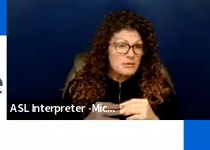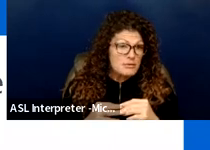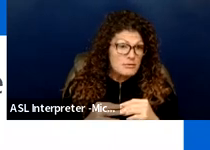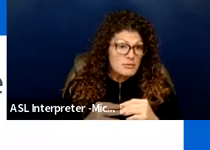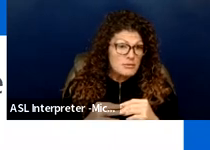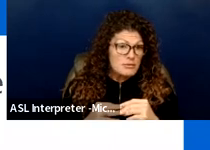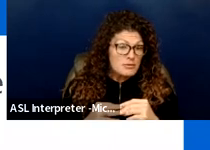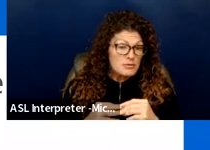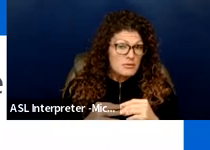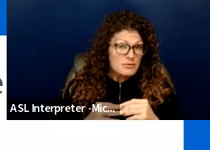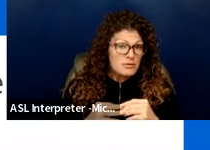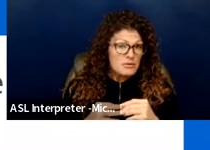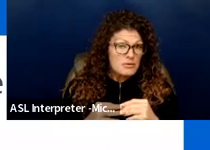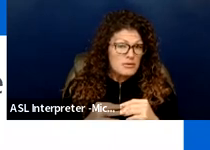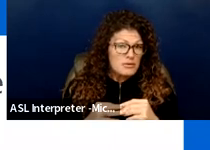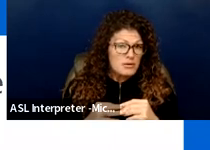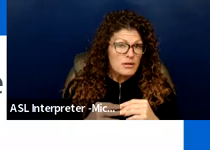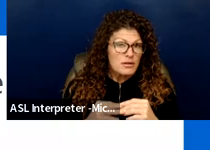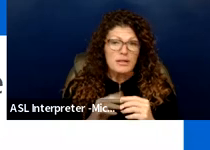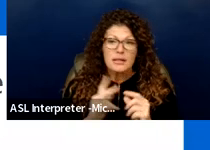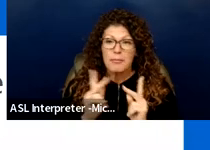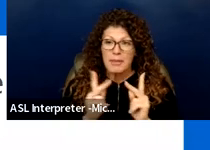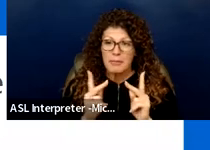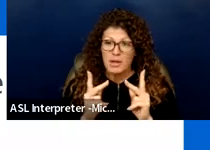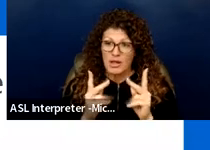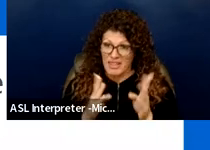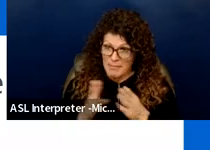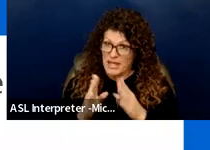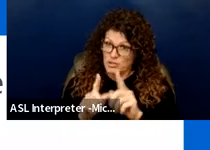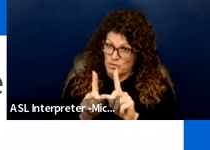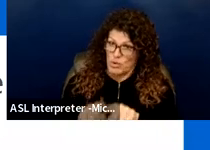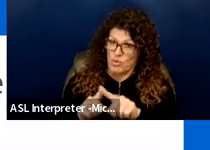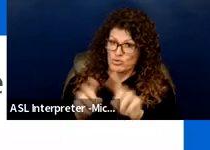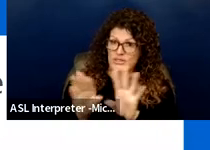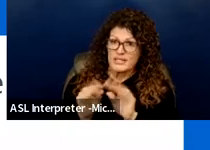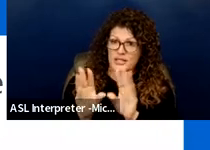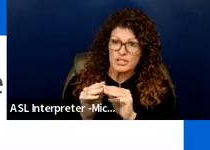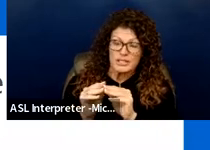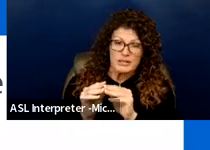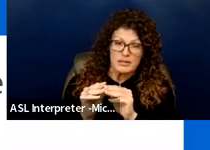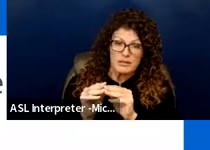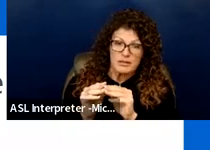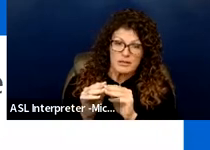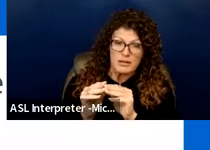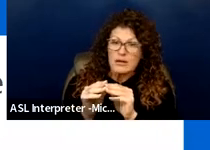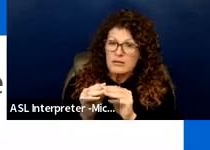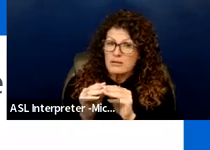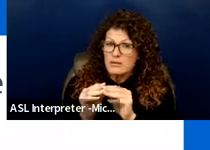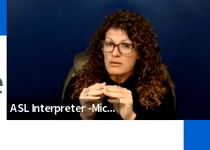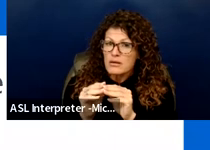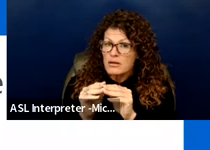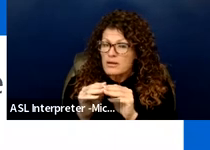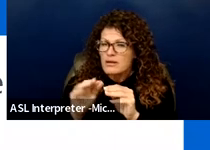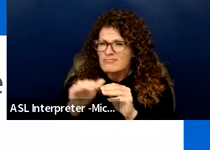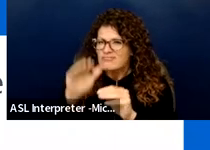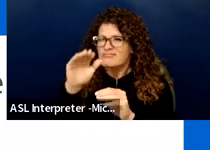where of the folks who chose to attend or plan to attend a session rated some of the lower ones a